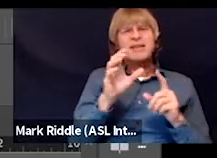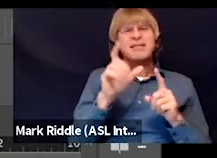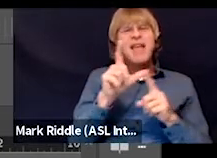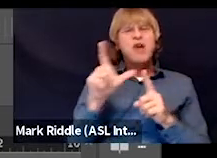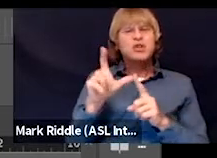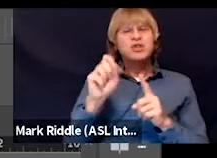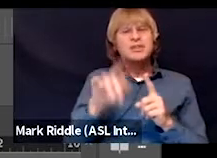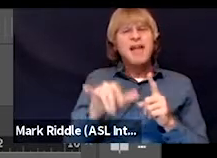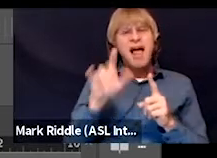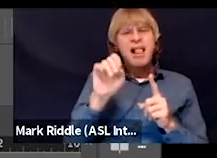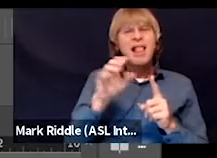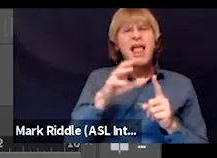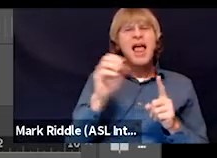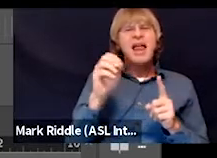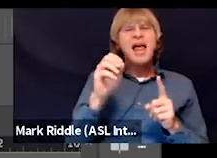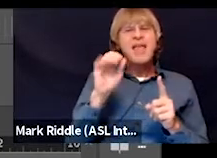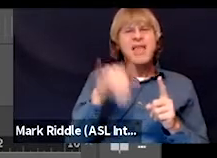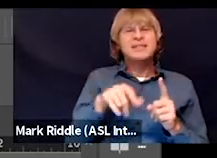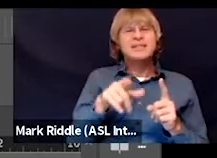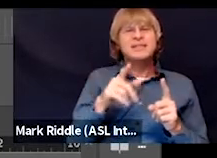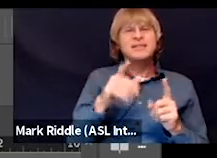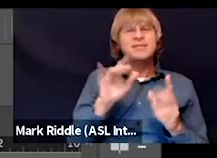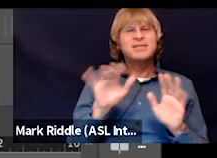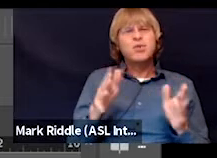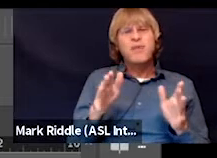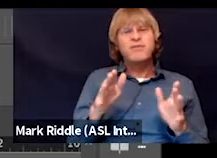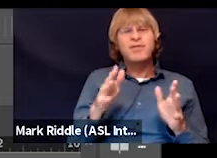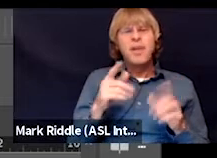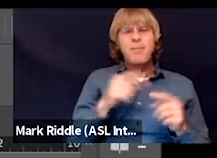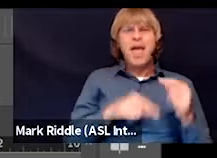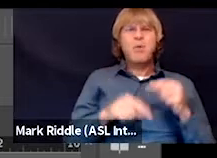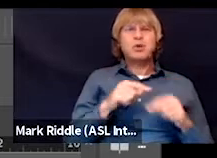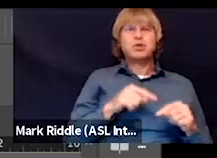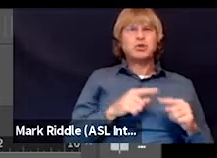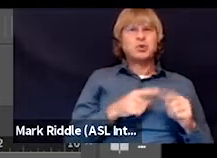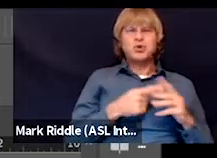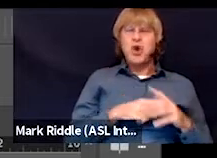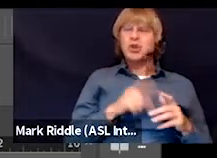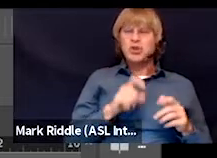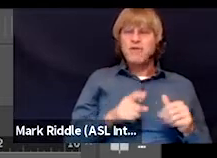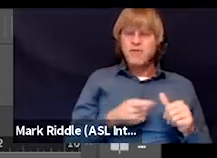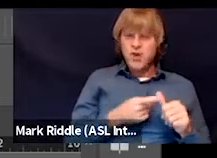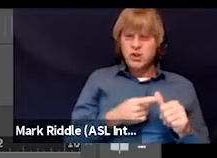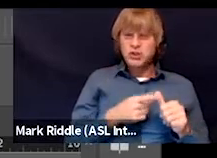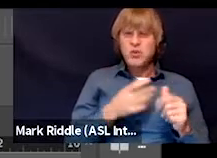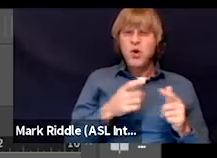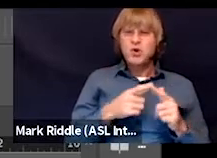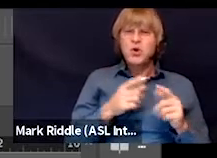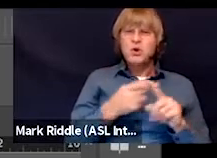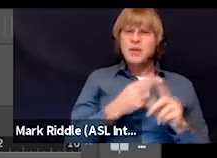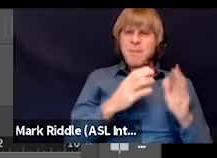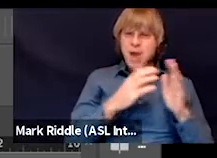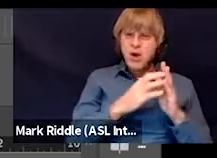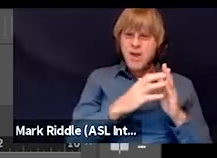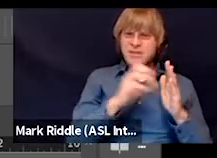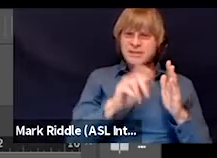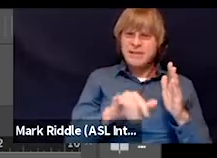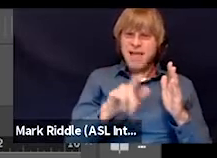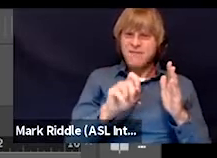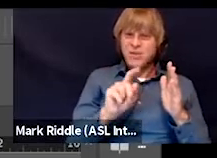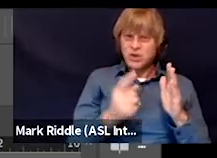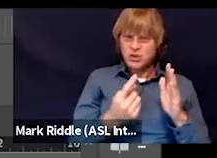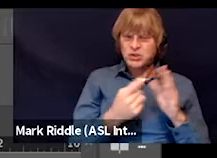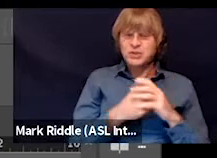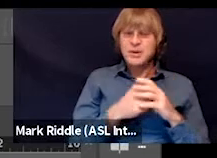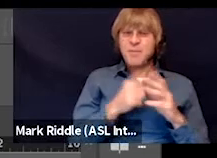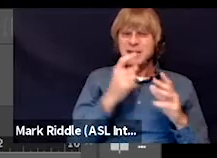styles, and that's sort of the backwards way to start. You really want to use paragraph styles